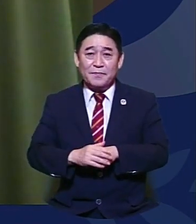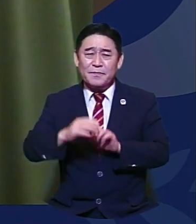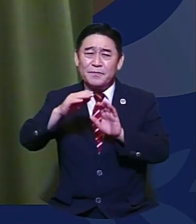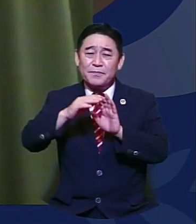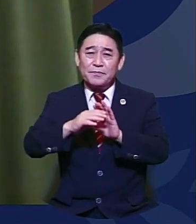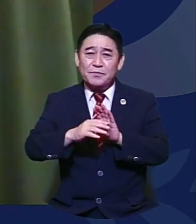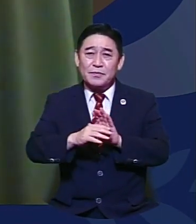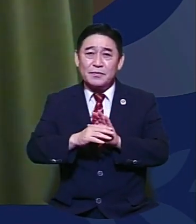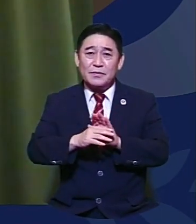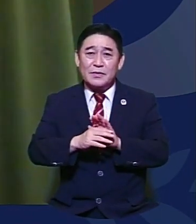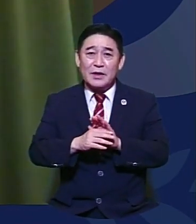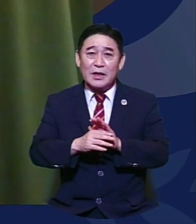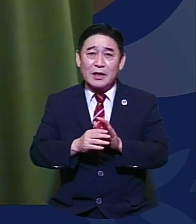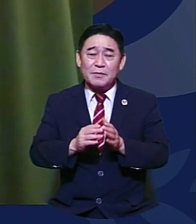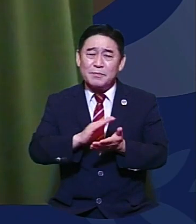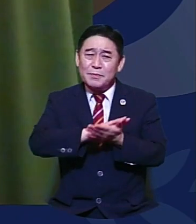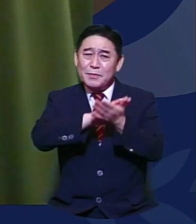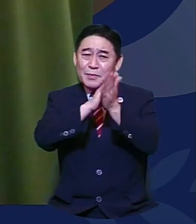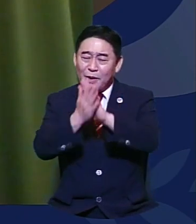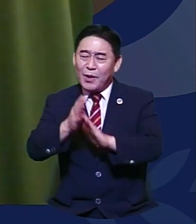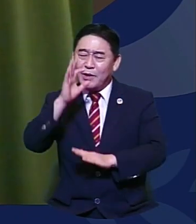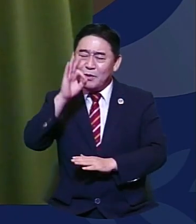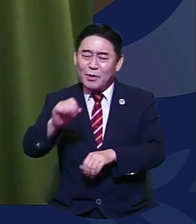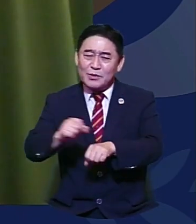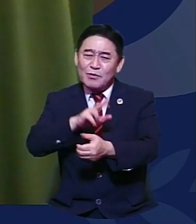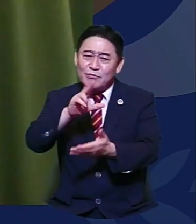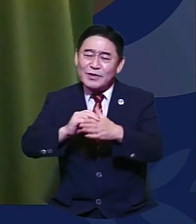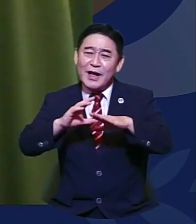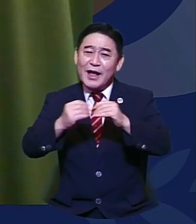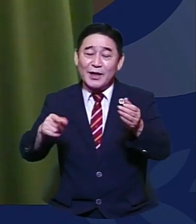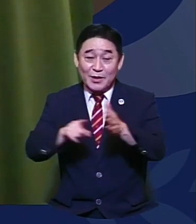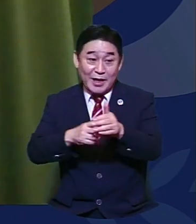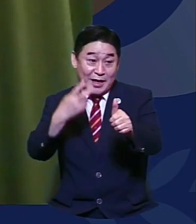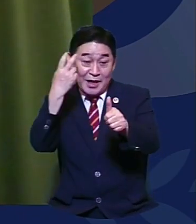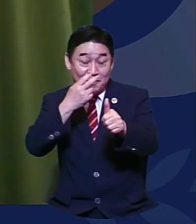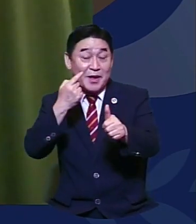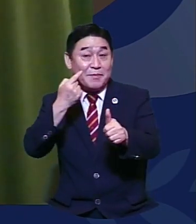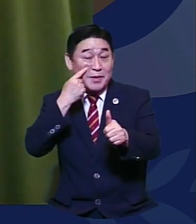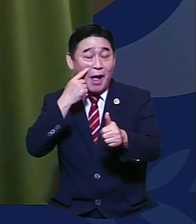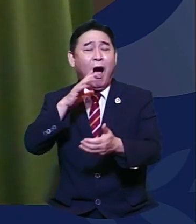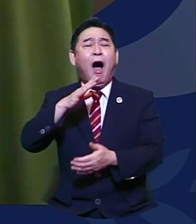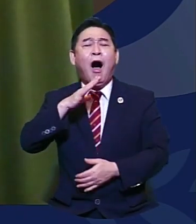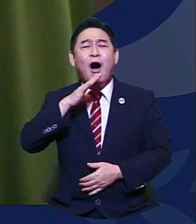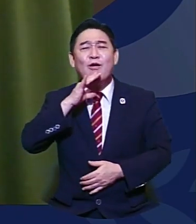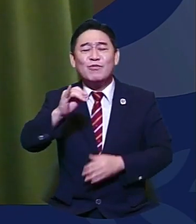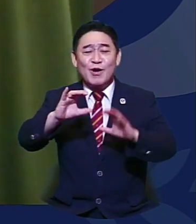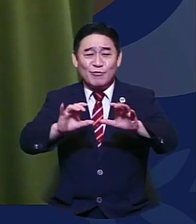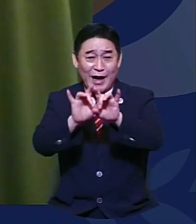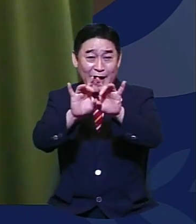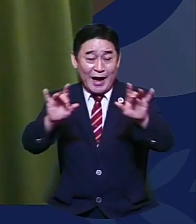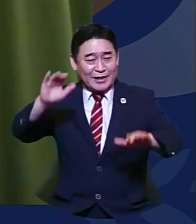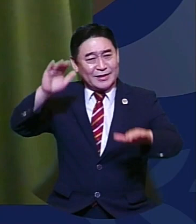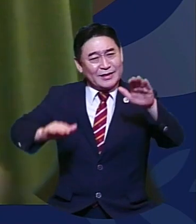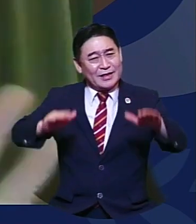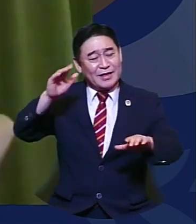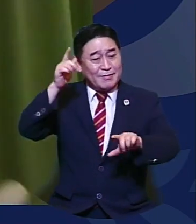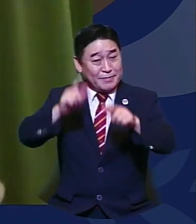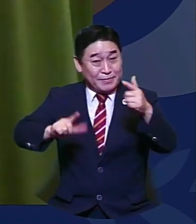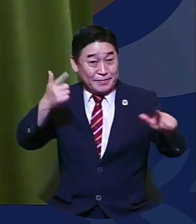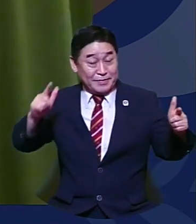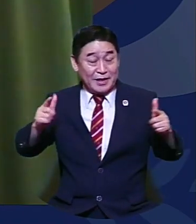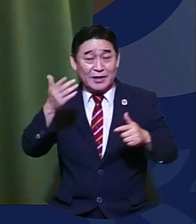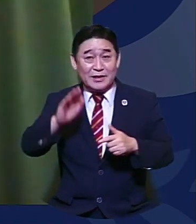specific question. And of course, the details vary from country to country, but what we've found, and I have to